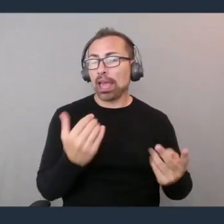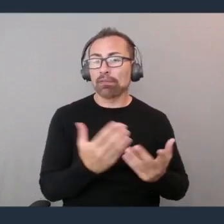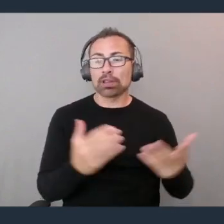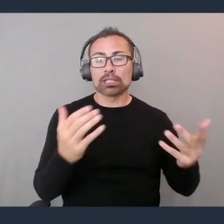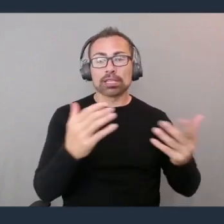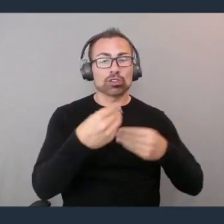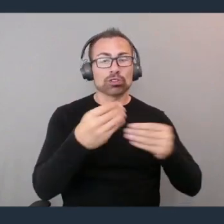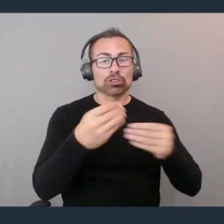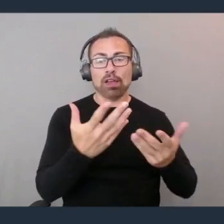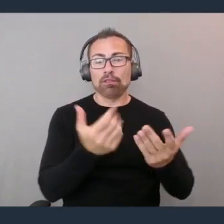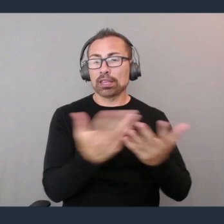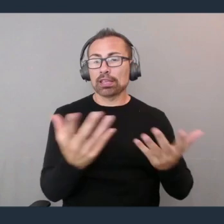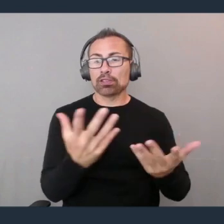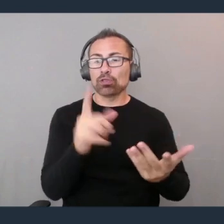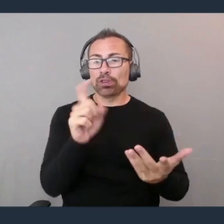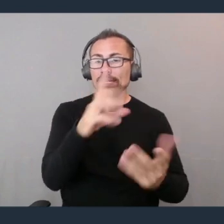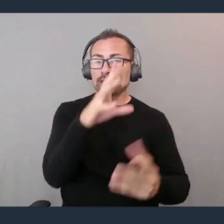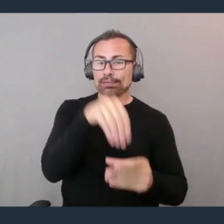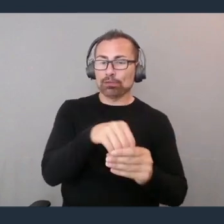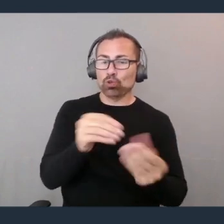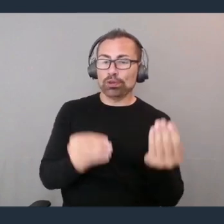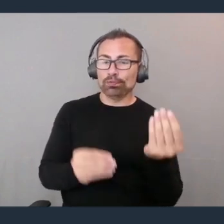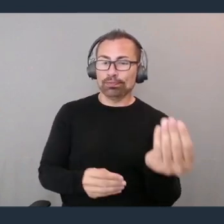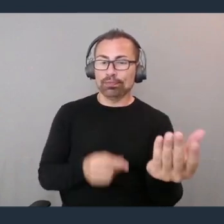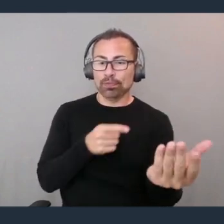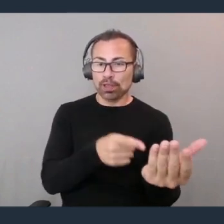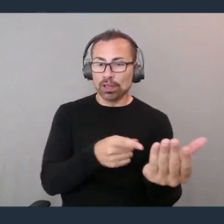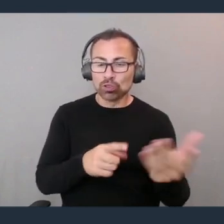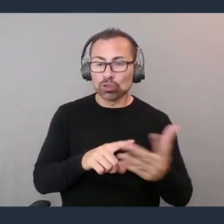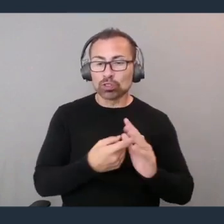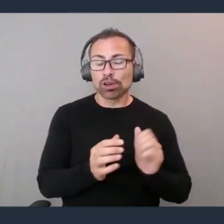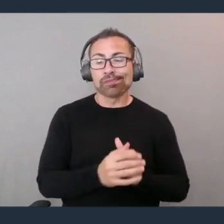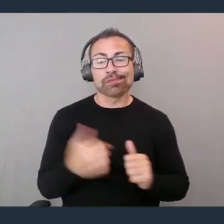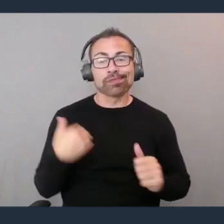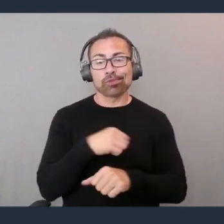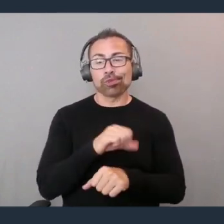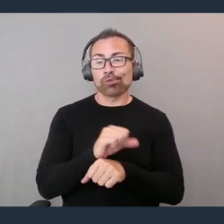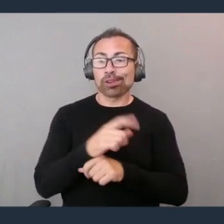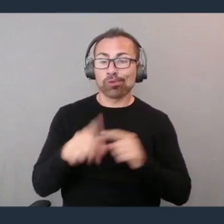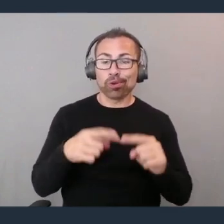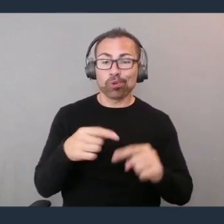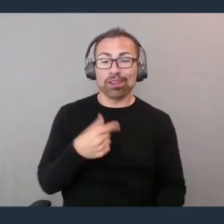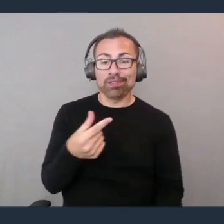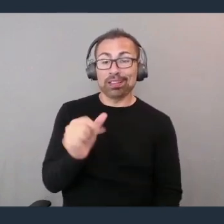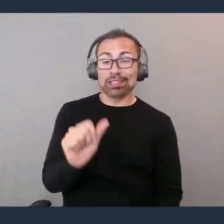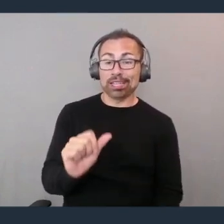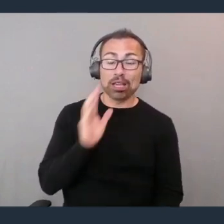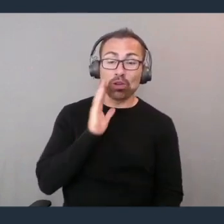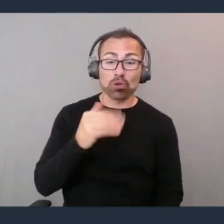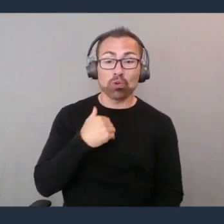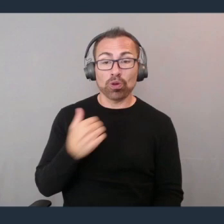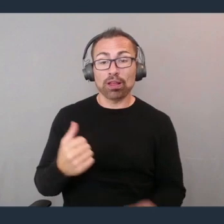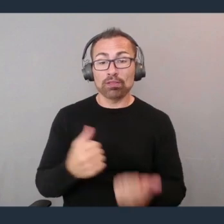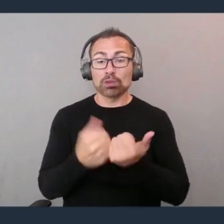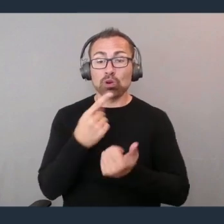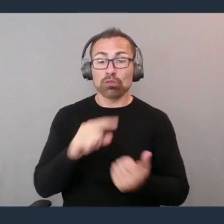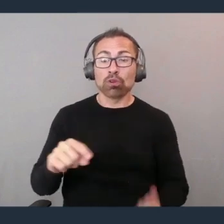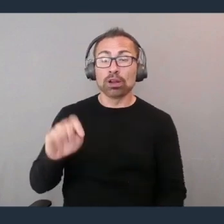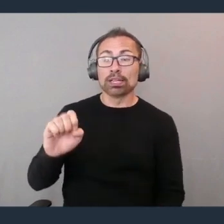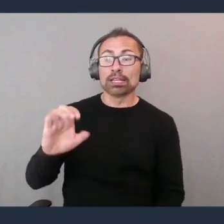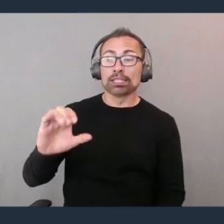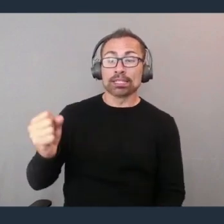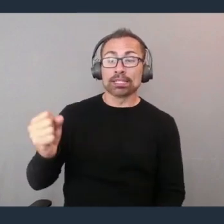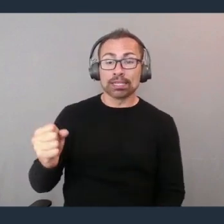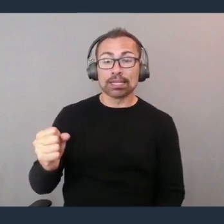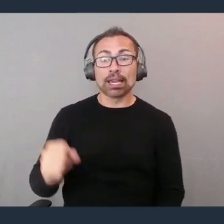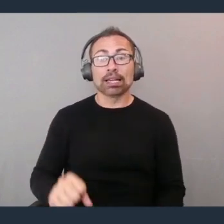started. We're working. Once we get to GA, we'll have support as well for our ECS and EKS. So it's Kubernetes and